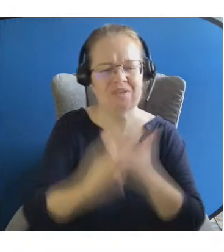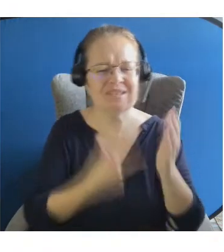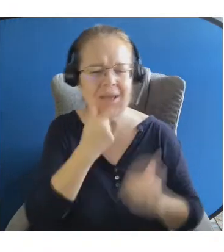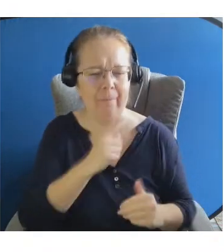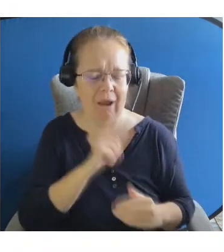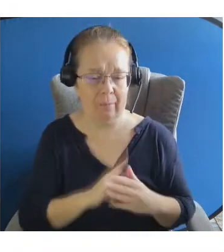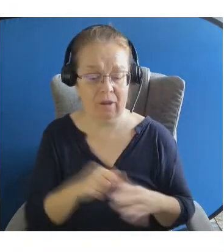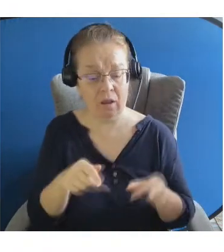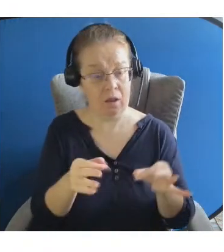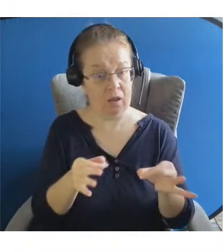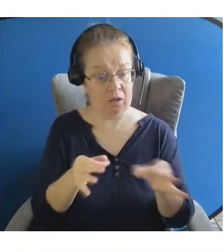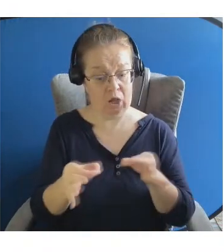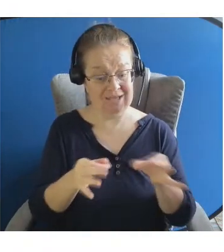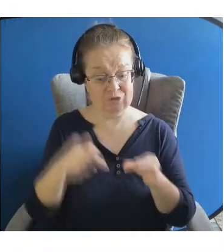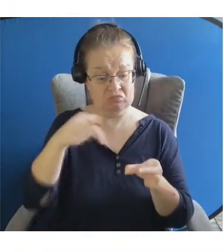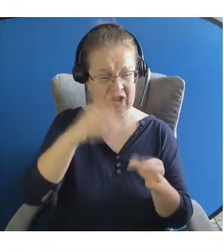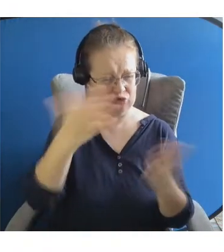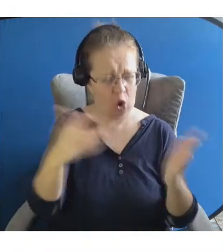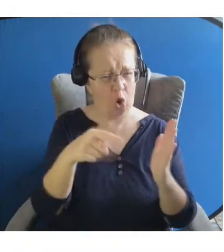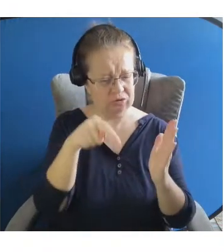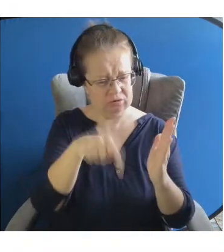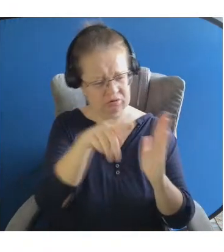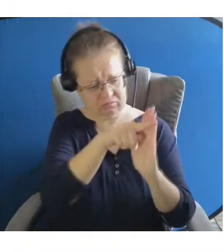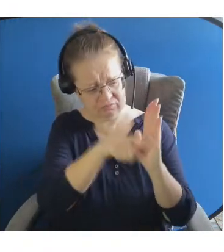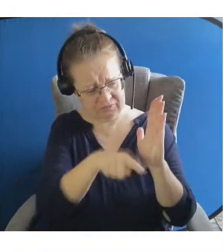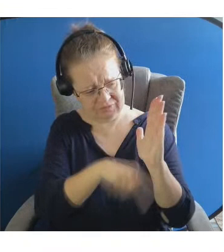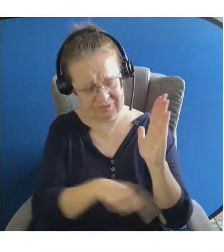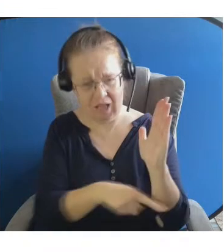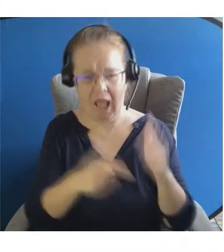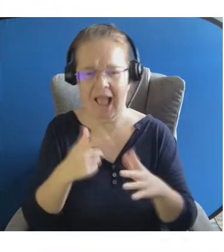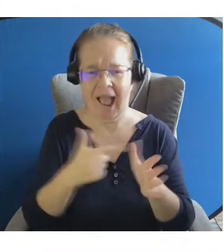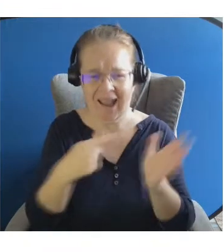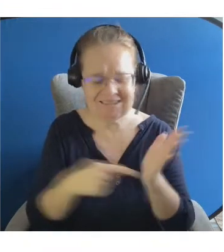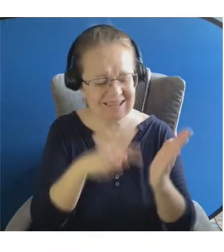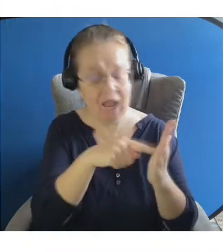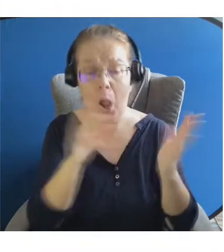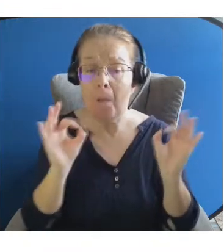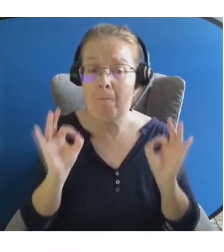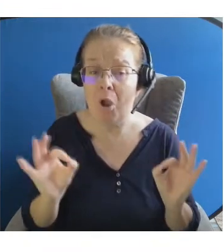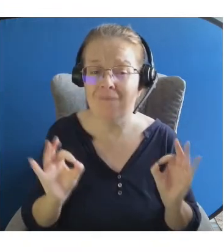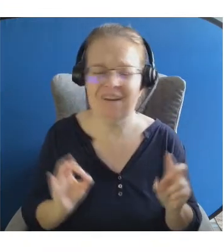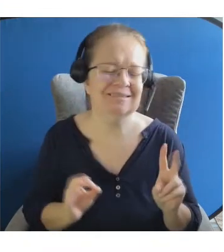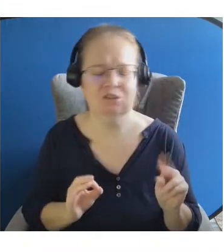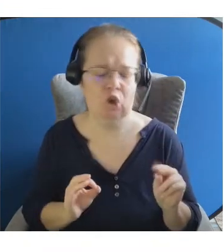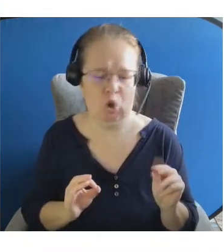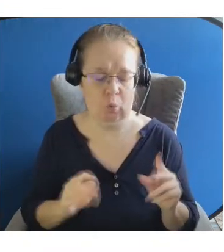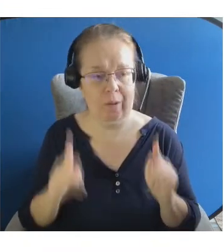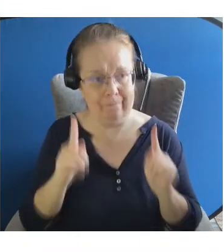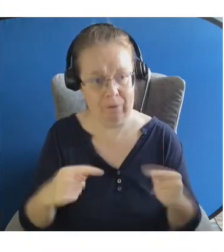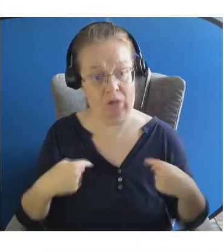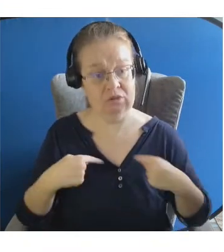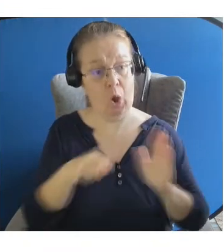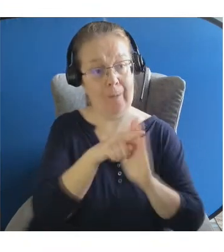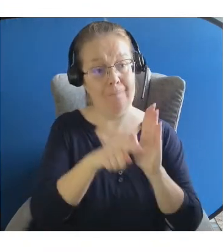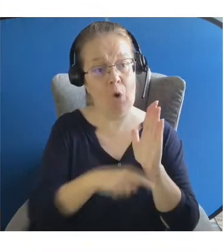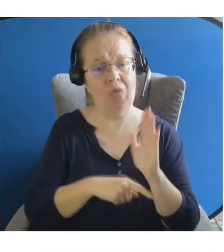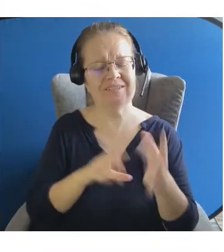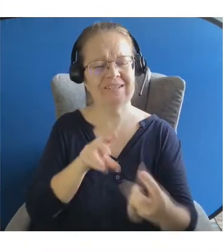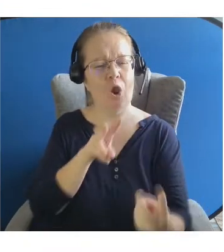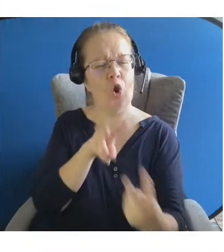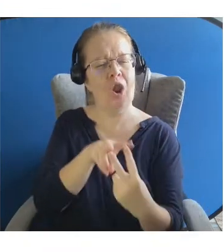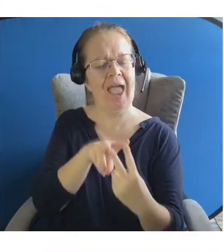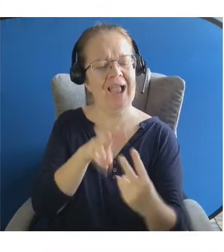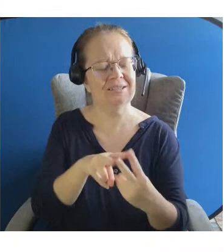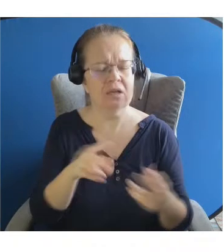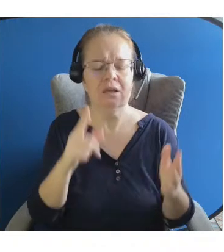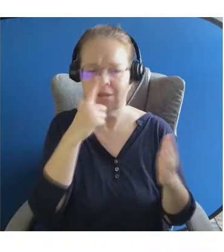strategy around assistive technology. It's not perfect. At PolicyConnect, we have been looking at how difficult it can be